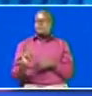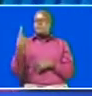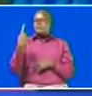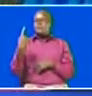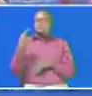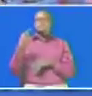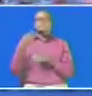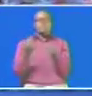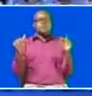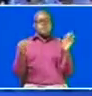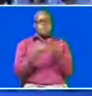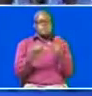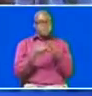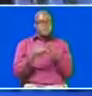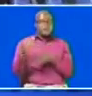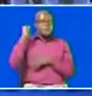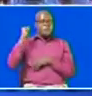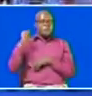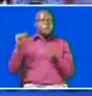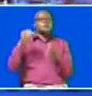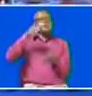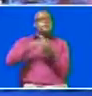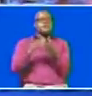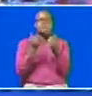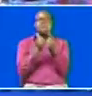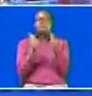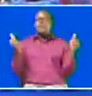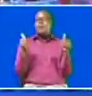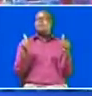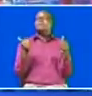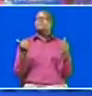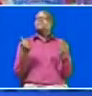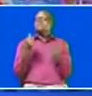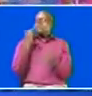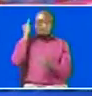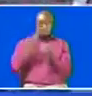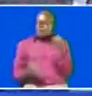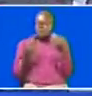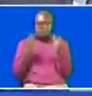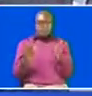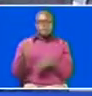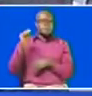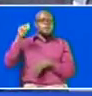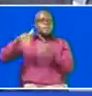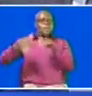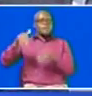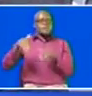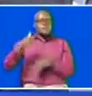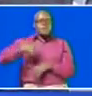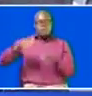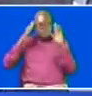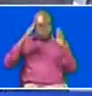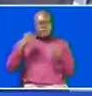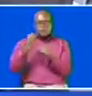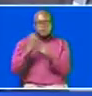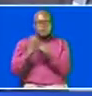political hatchet. Wiper said the political situation in the country has stabilized and led to the total closure of the election season. We commit to work with